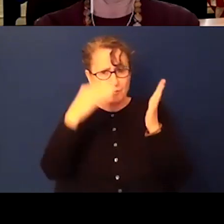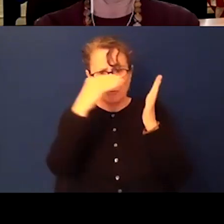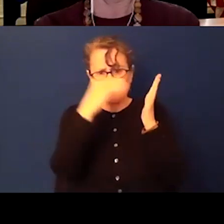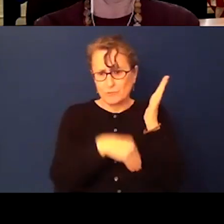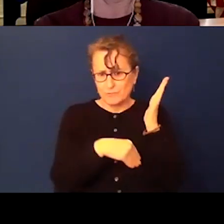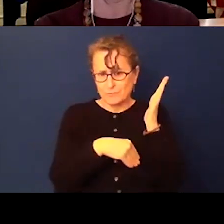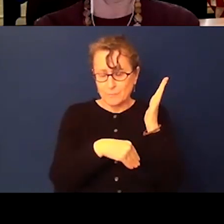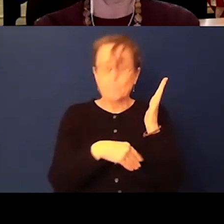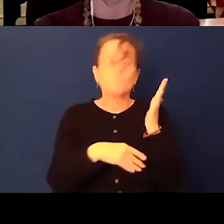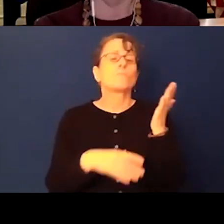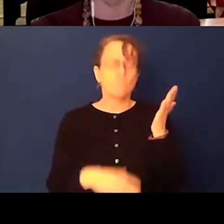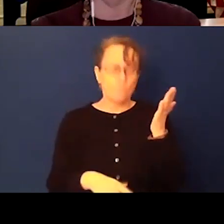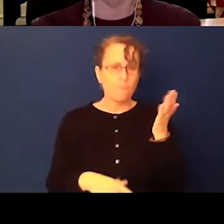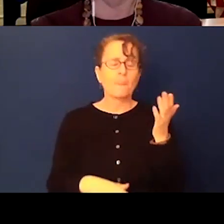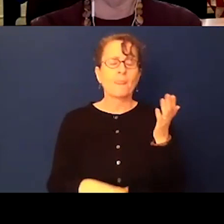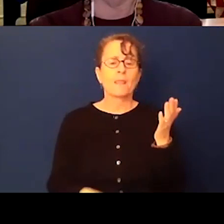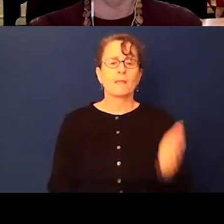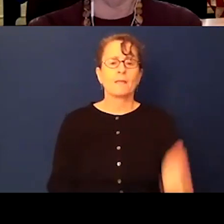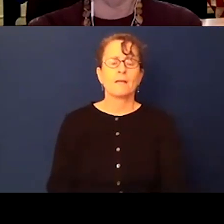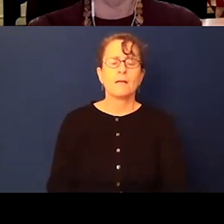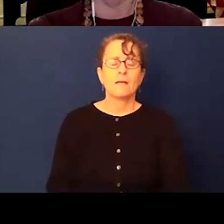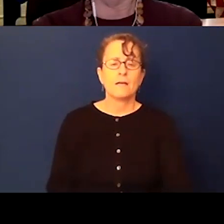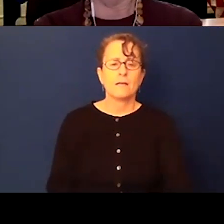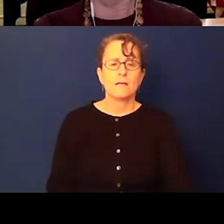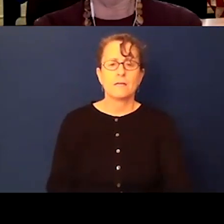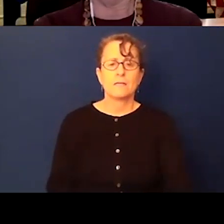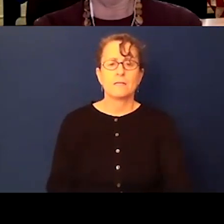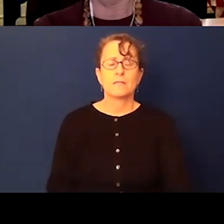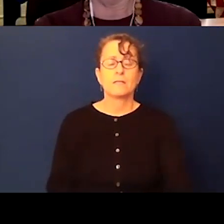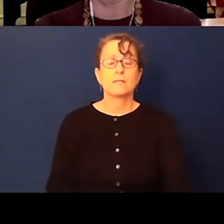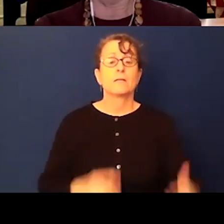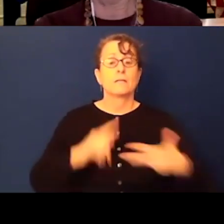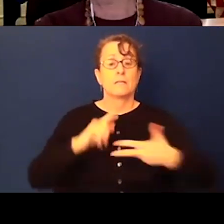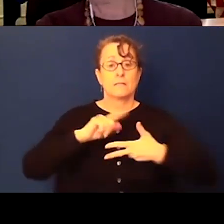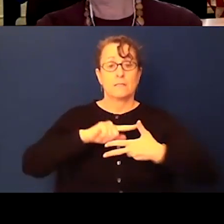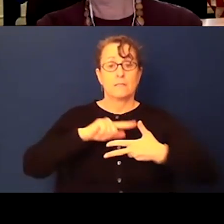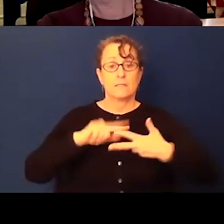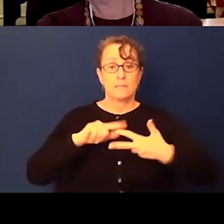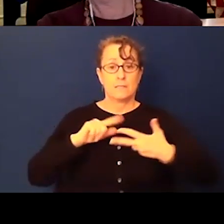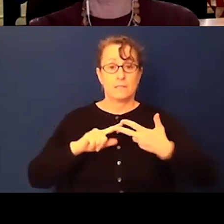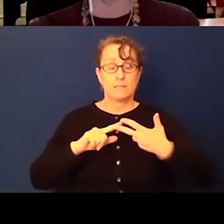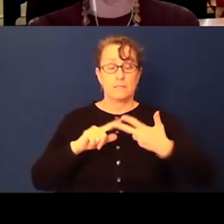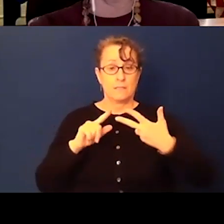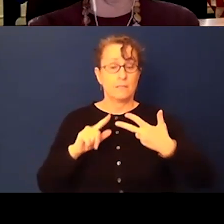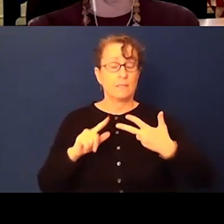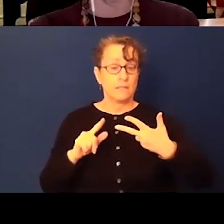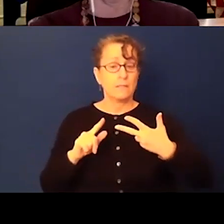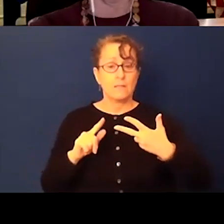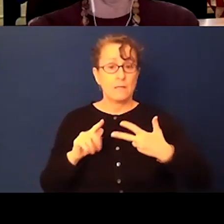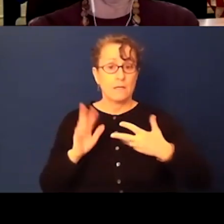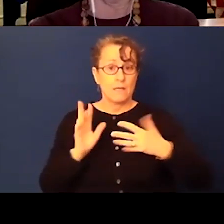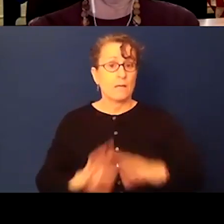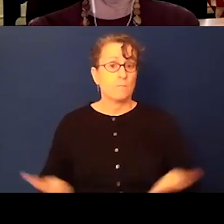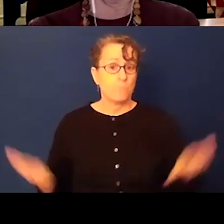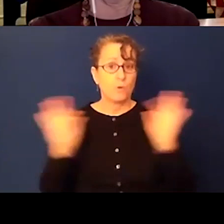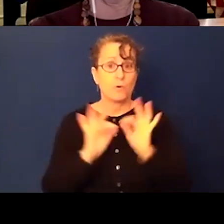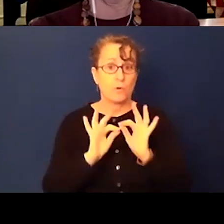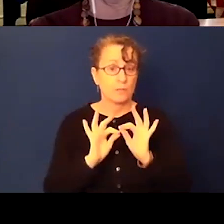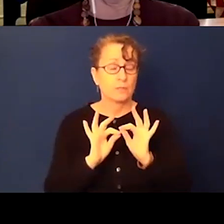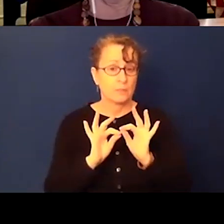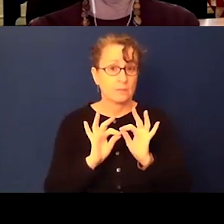it was pretty clear to me that the three bulleted items that I've put forth here are a